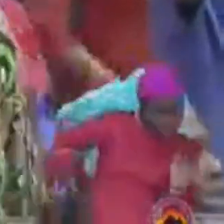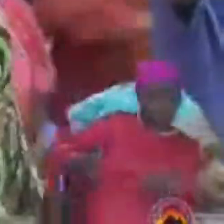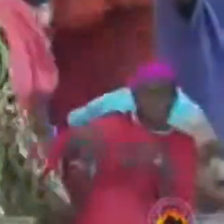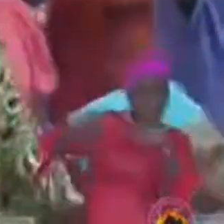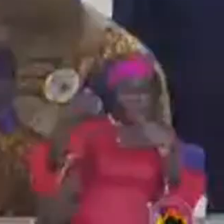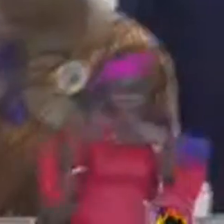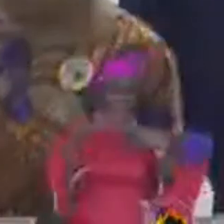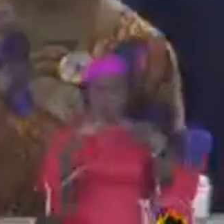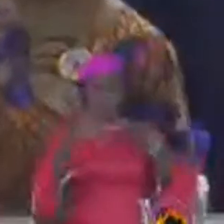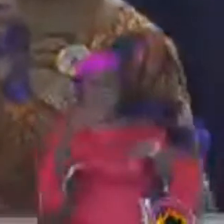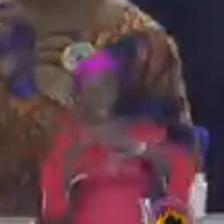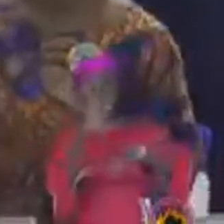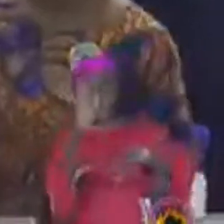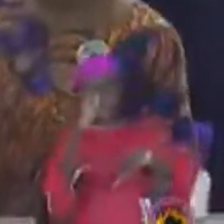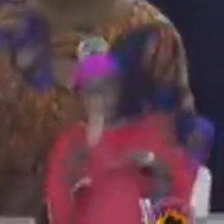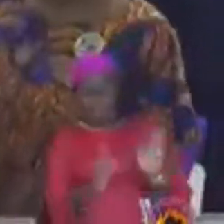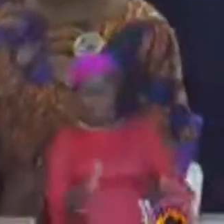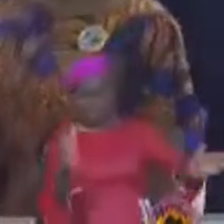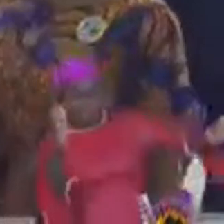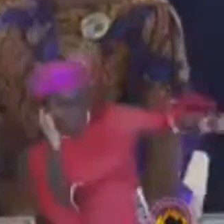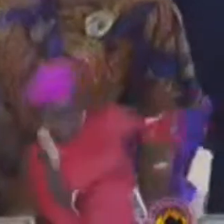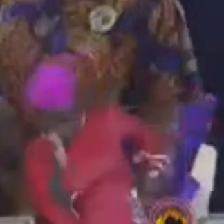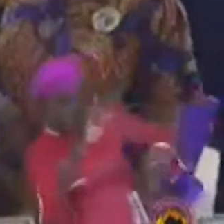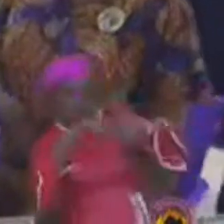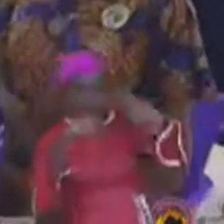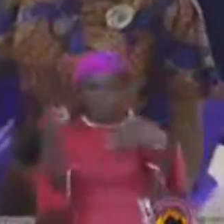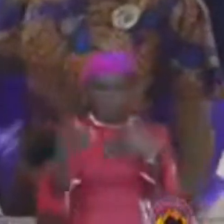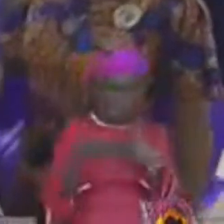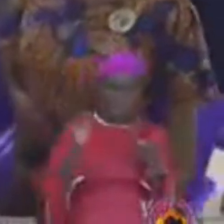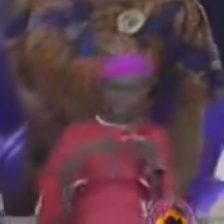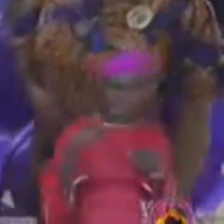Makata sente ya bushente rabu.